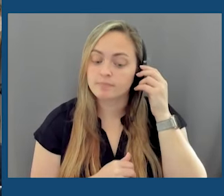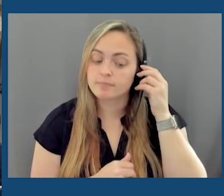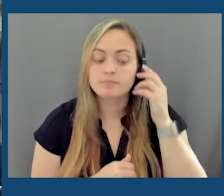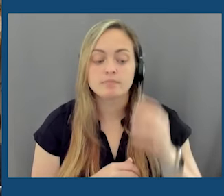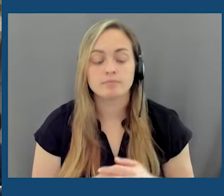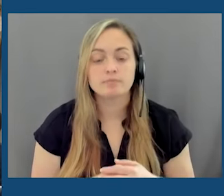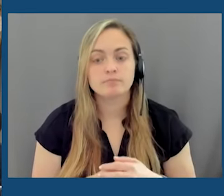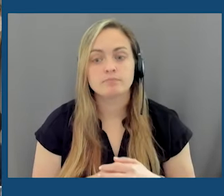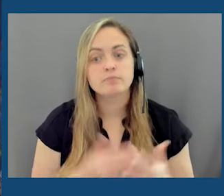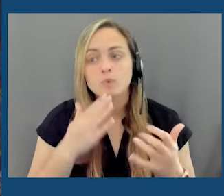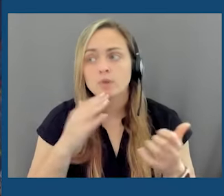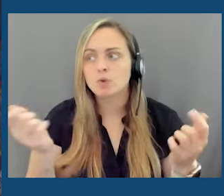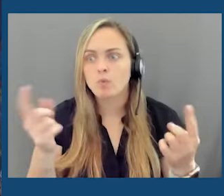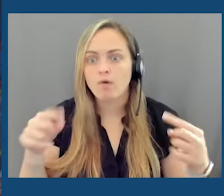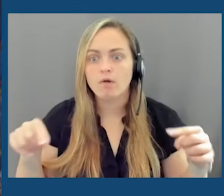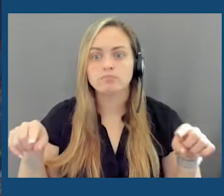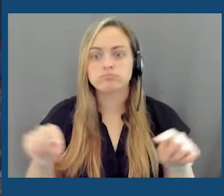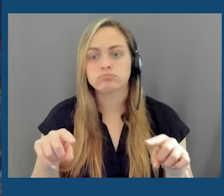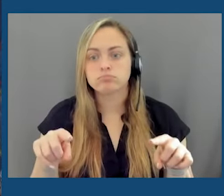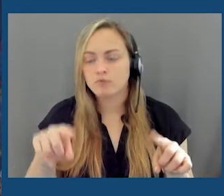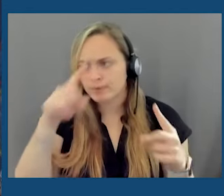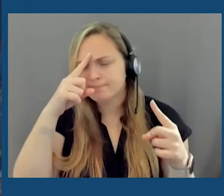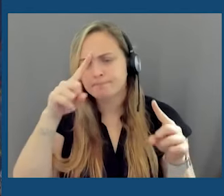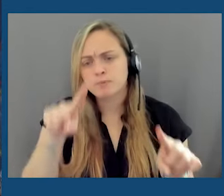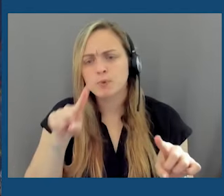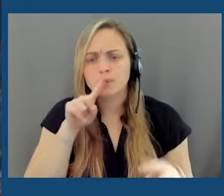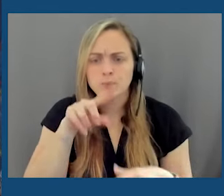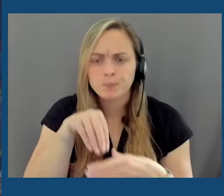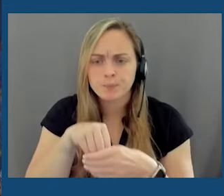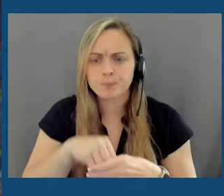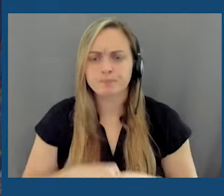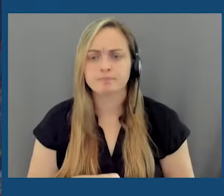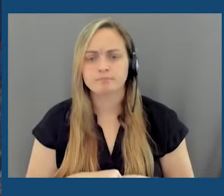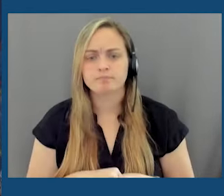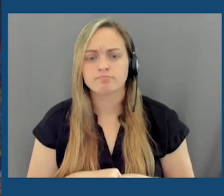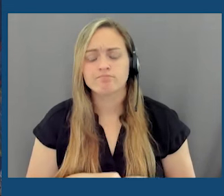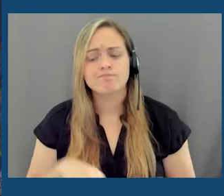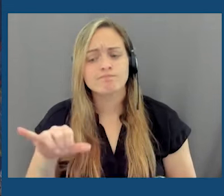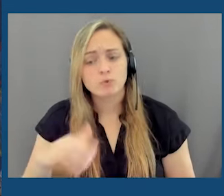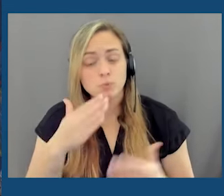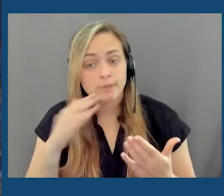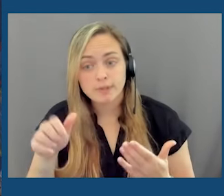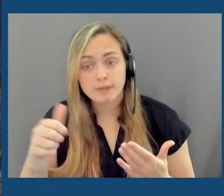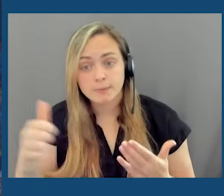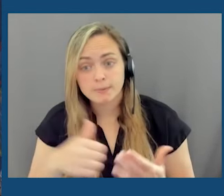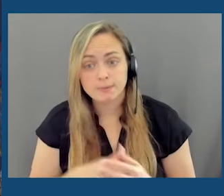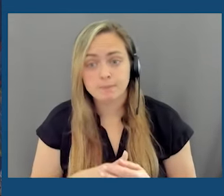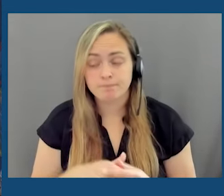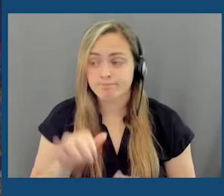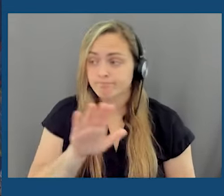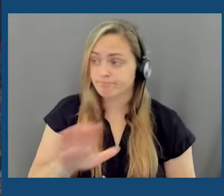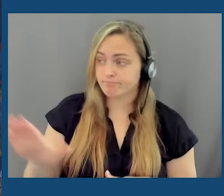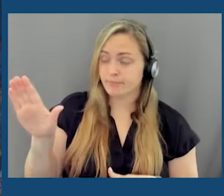I thank them all for agreeing to participate, and I also thank them for their previous work